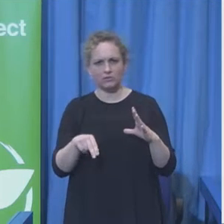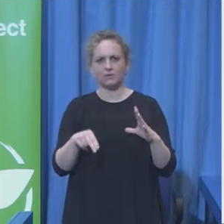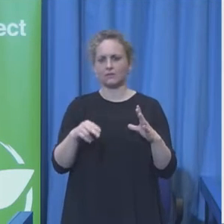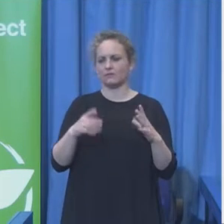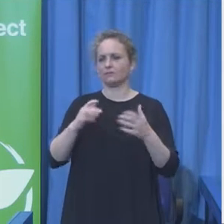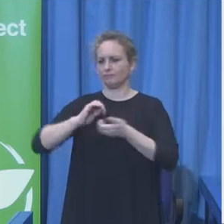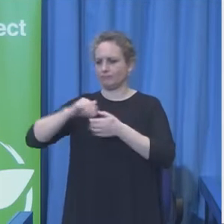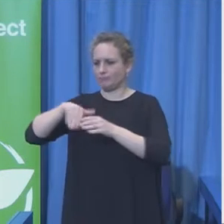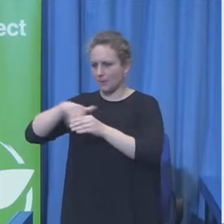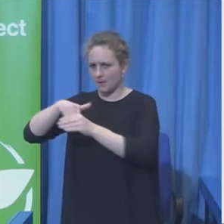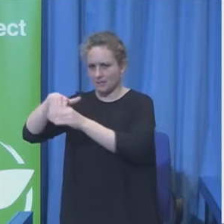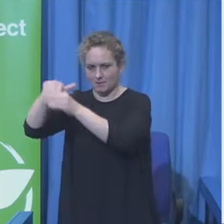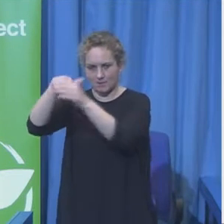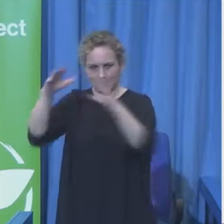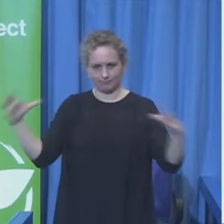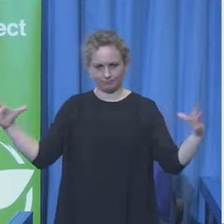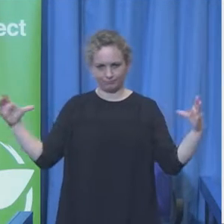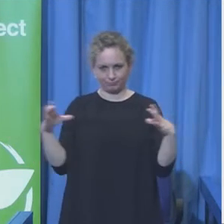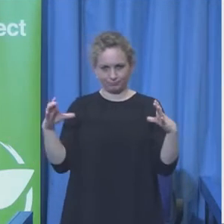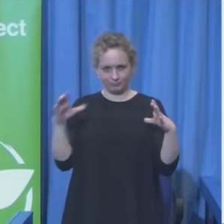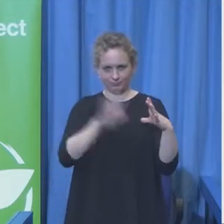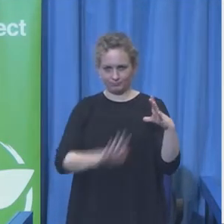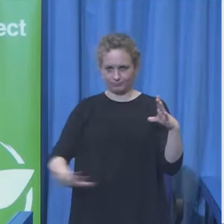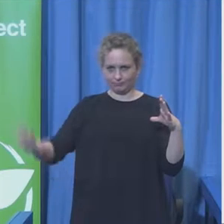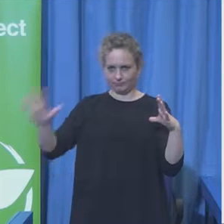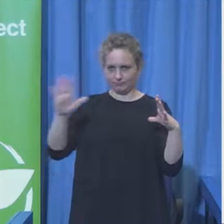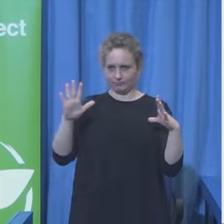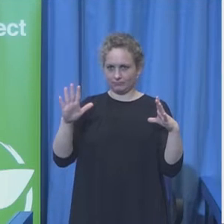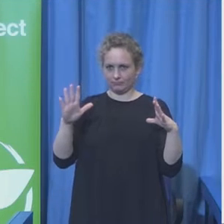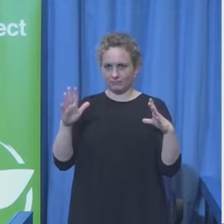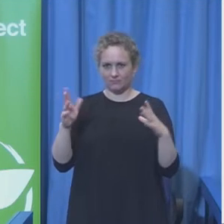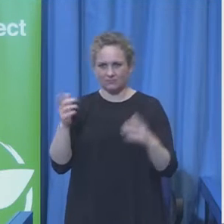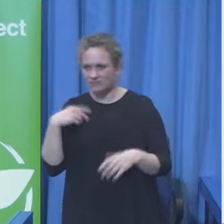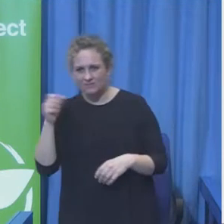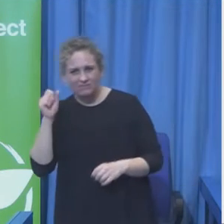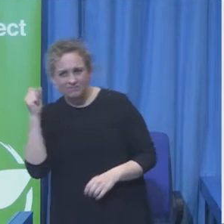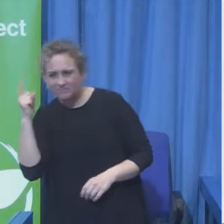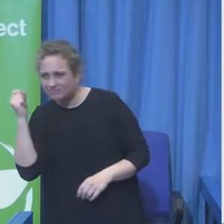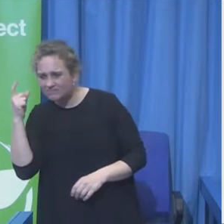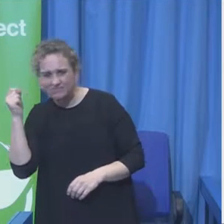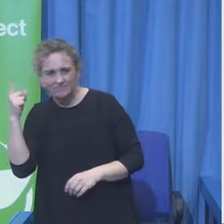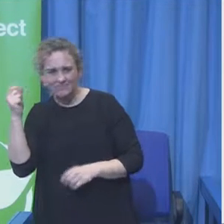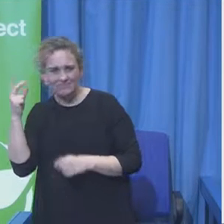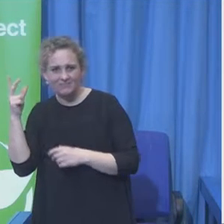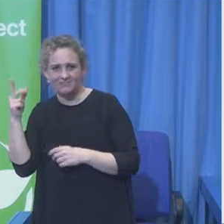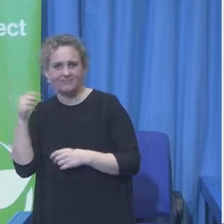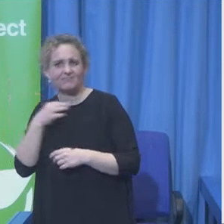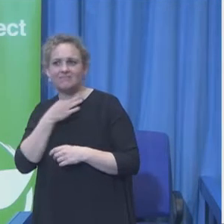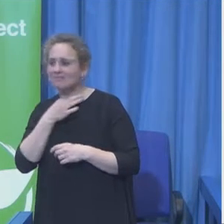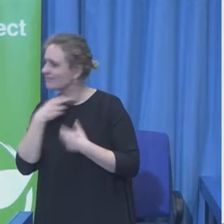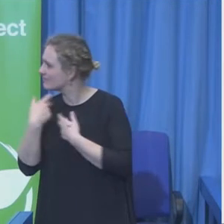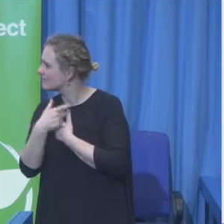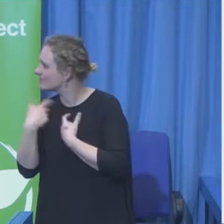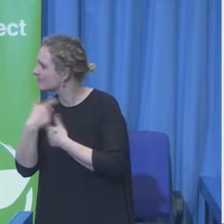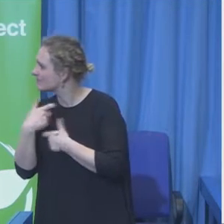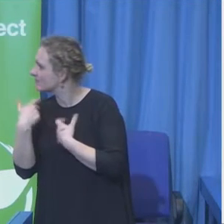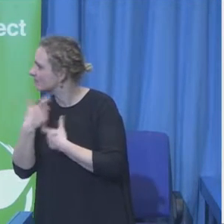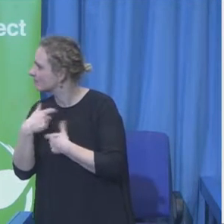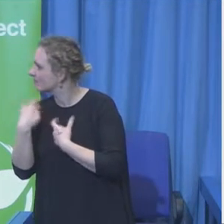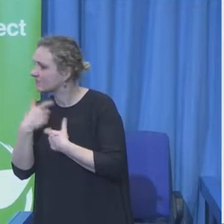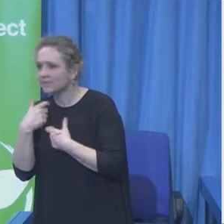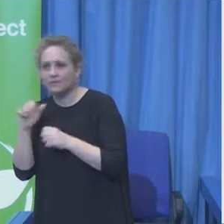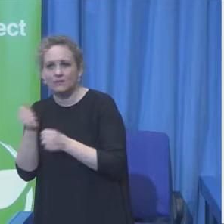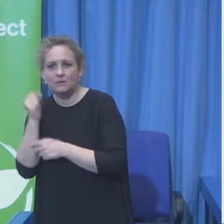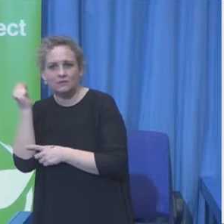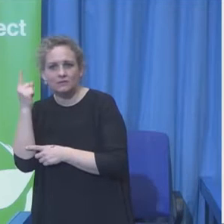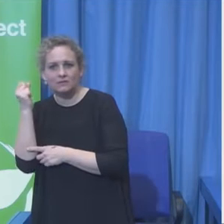not currently give a straightforward answer on whether the quota system is more efficient than the